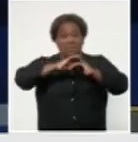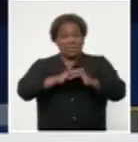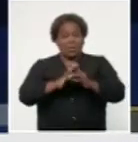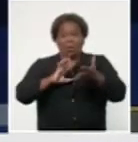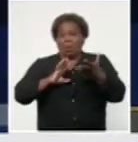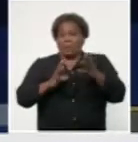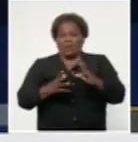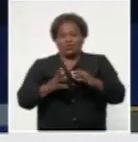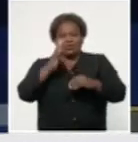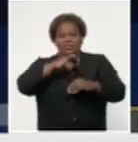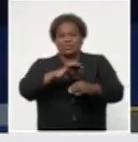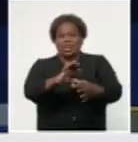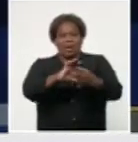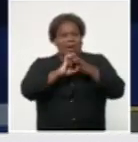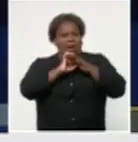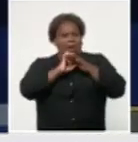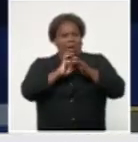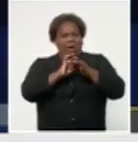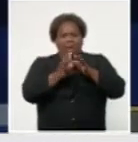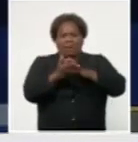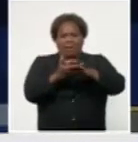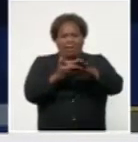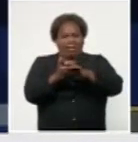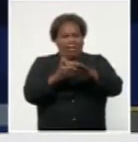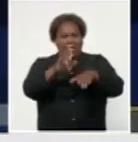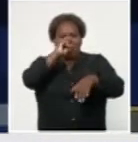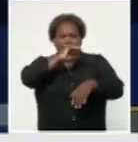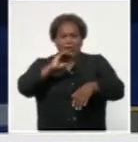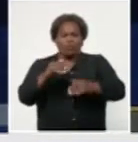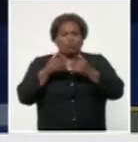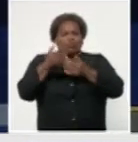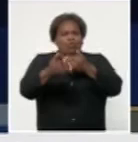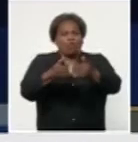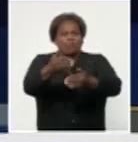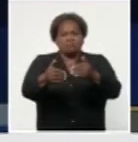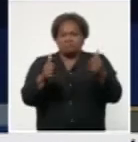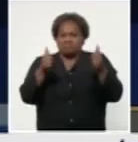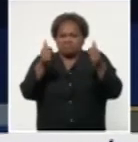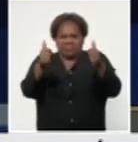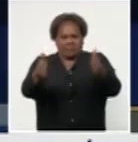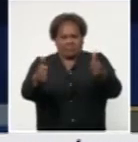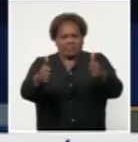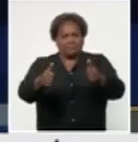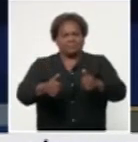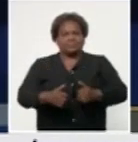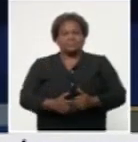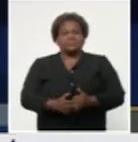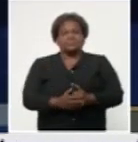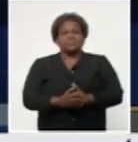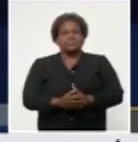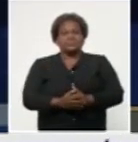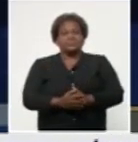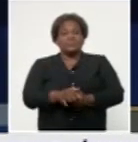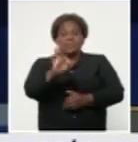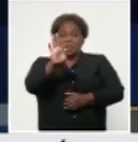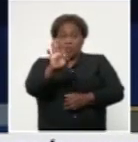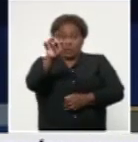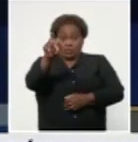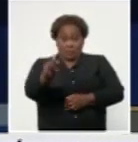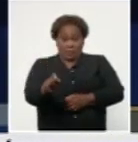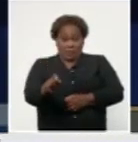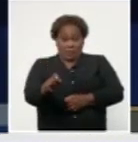The 8 cases belong to Havana province. Of them, 5 are related to